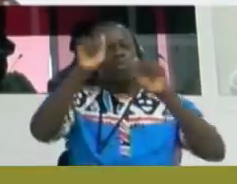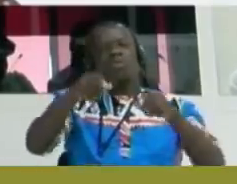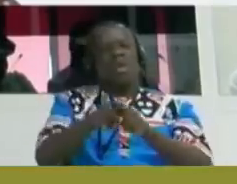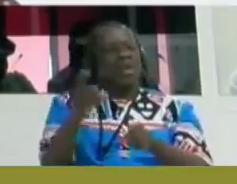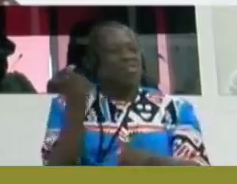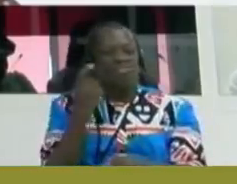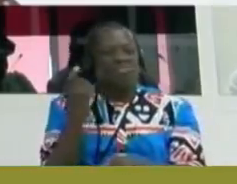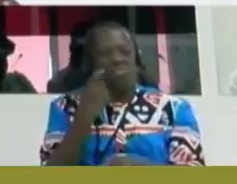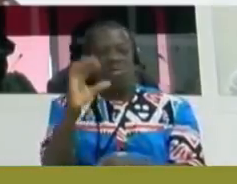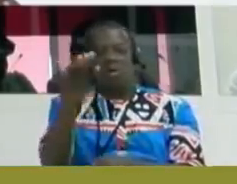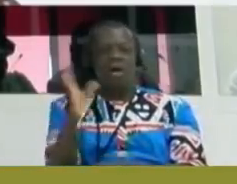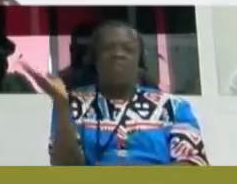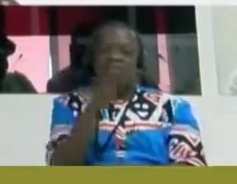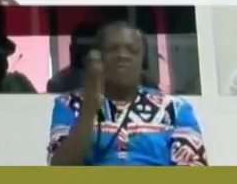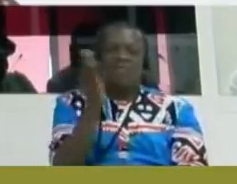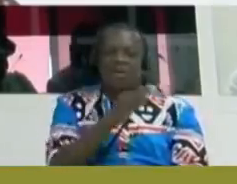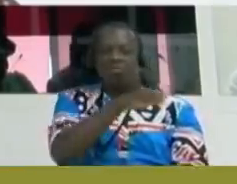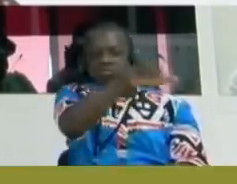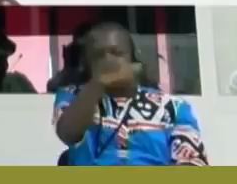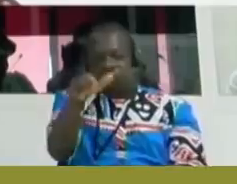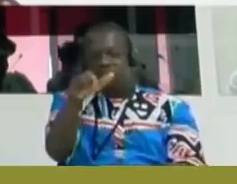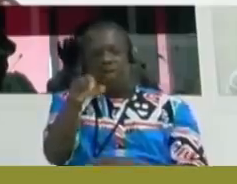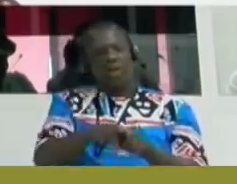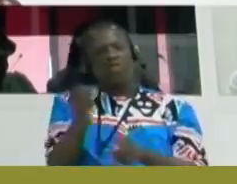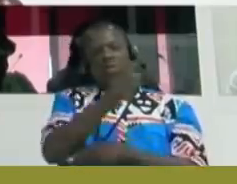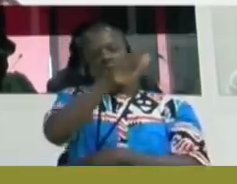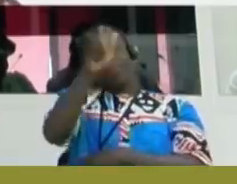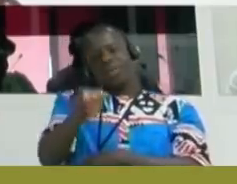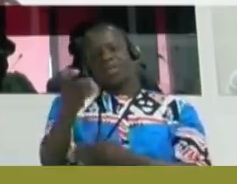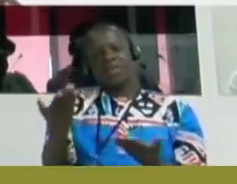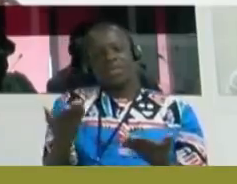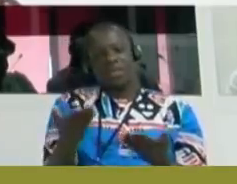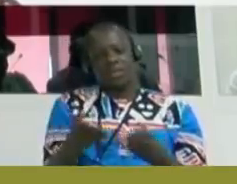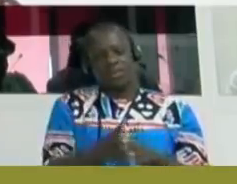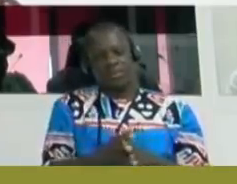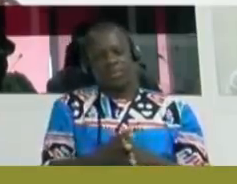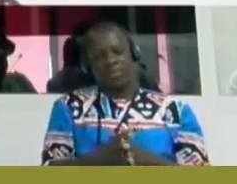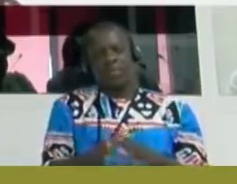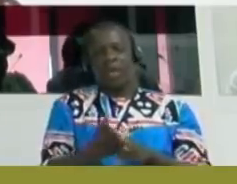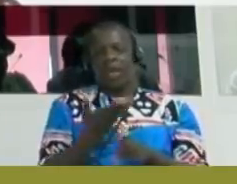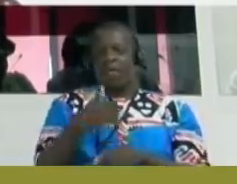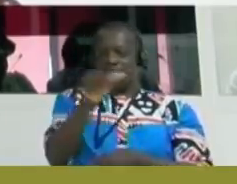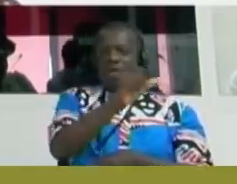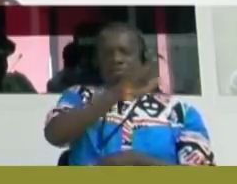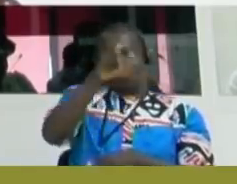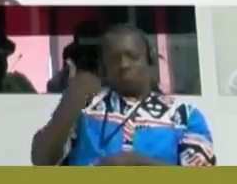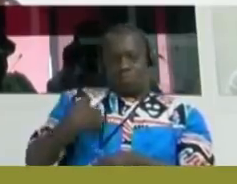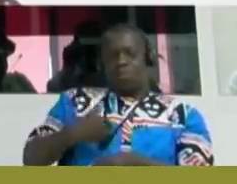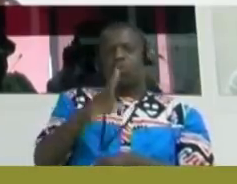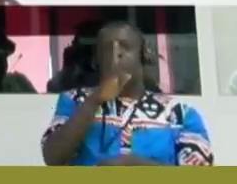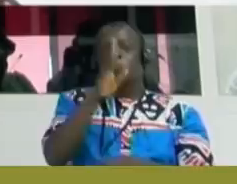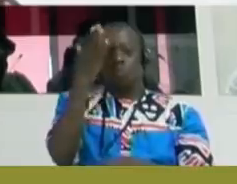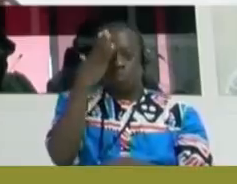he was jailed for 9 years before being released, then fled to Senegal for his life when he thought he is being targeted by